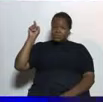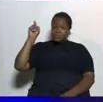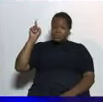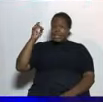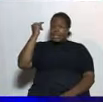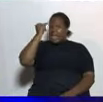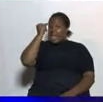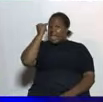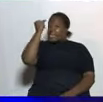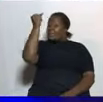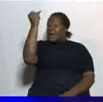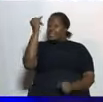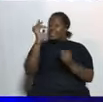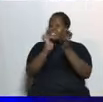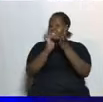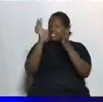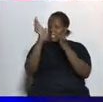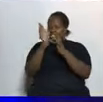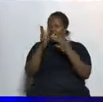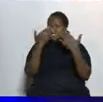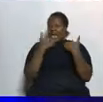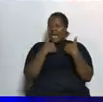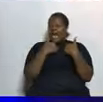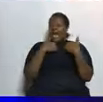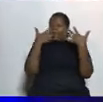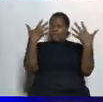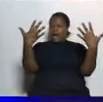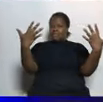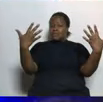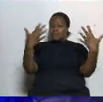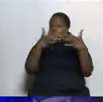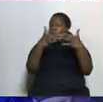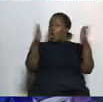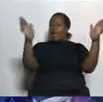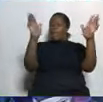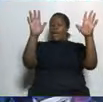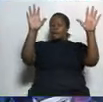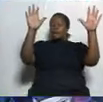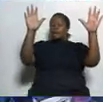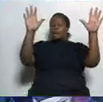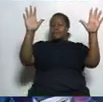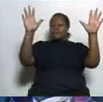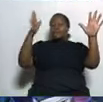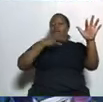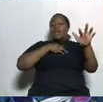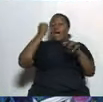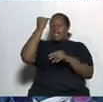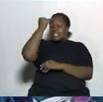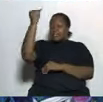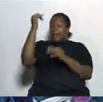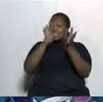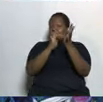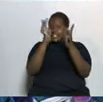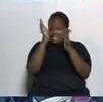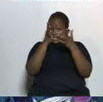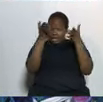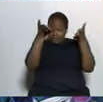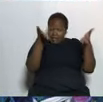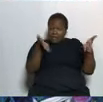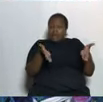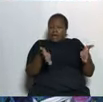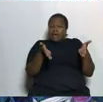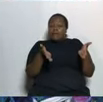imagine Jesus as his arms wide open. Hebu fikiria Yesu akiwa amenyosha mikono yake. And imagine Jesus were